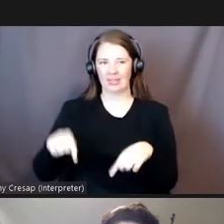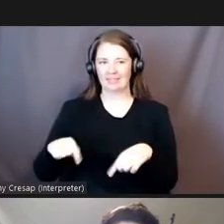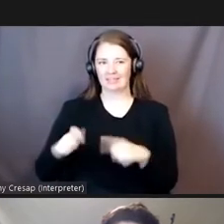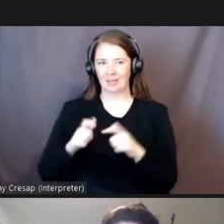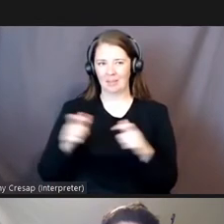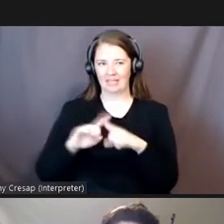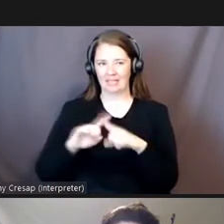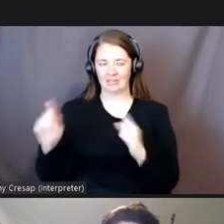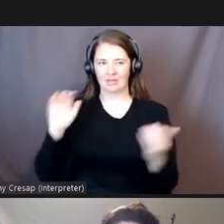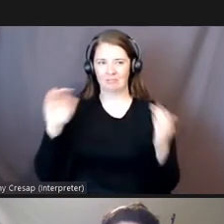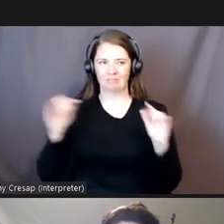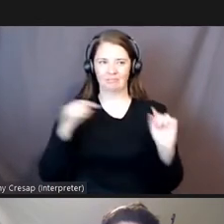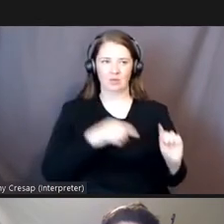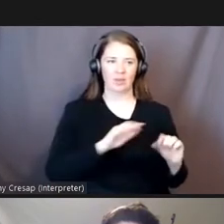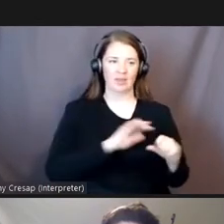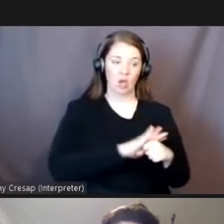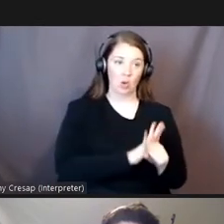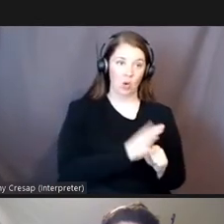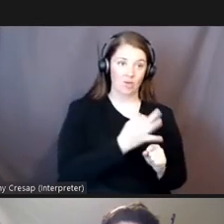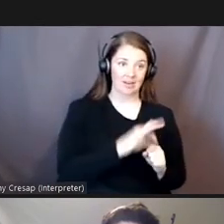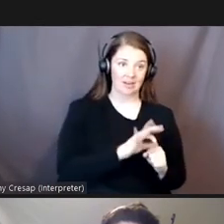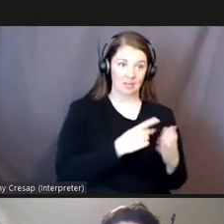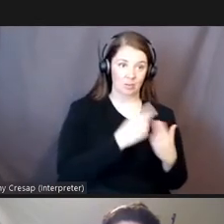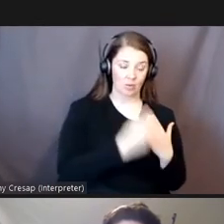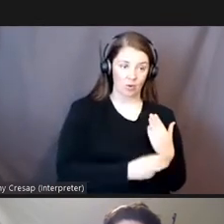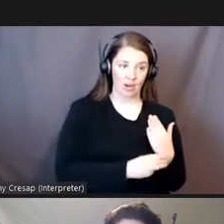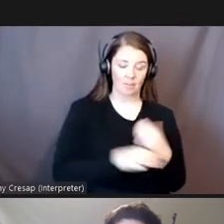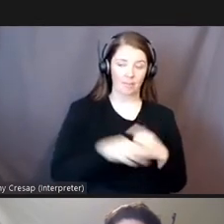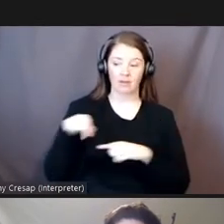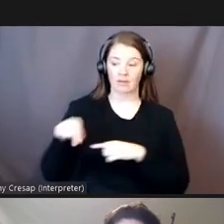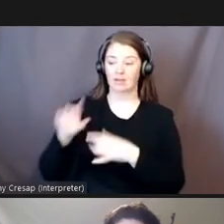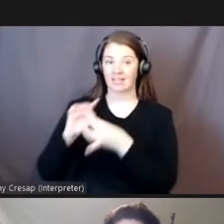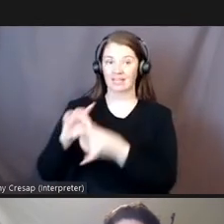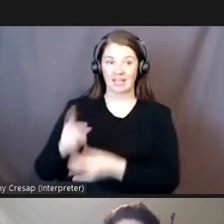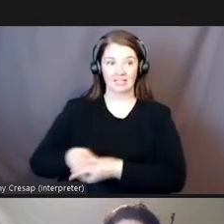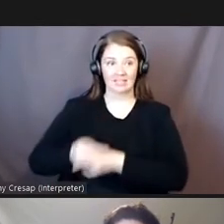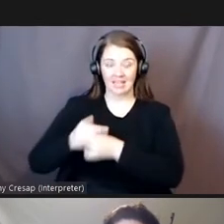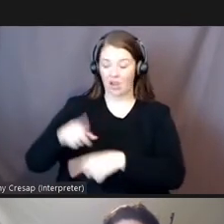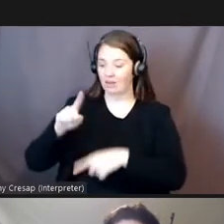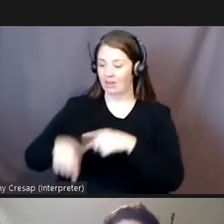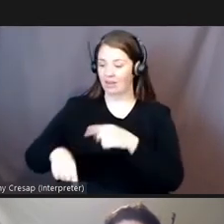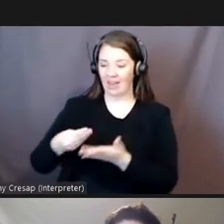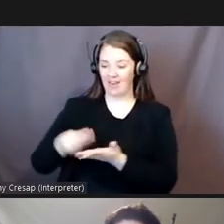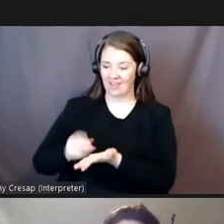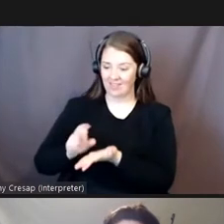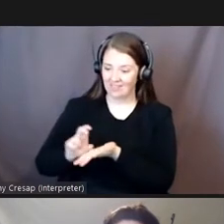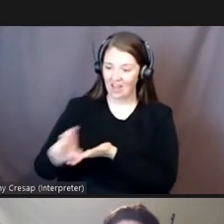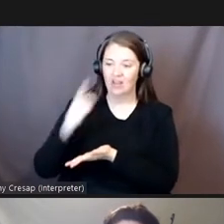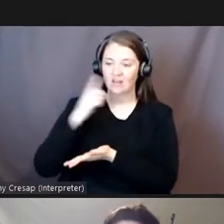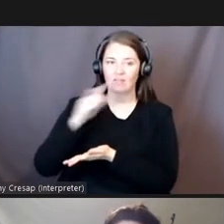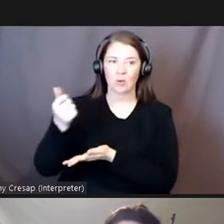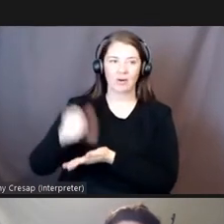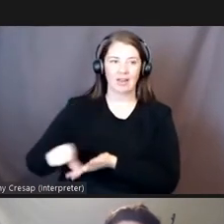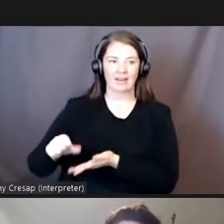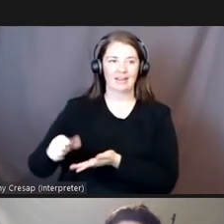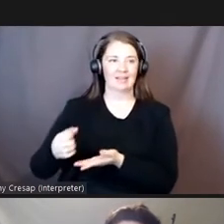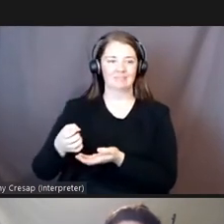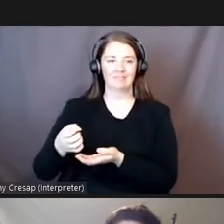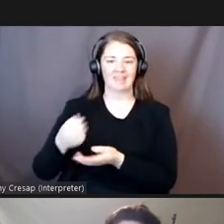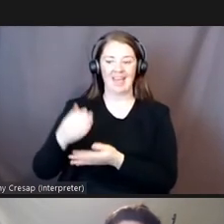the COVID-19 telehealth program. Connected Care will not be able to fund end user devices such as tablets